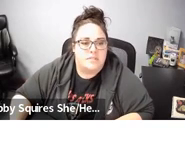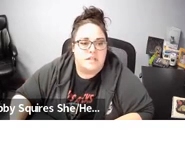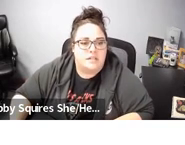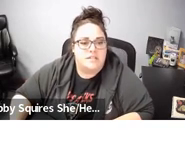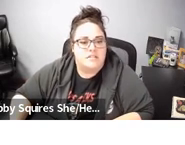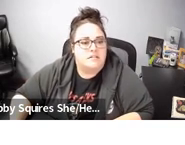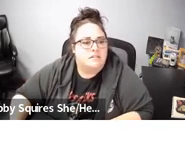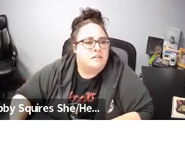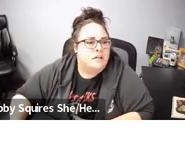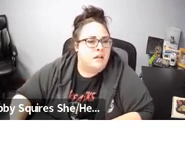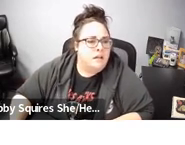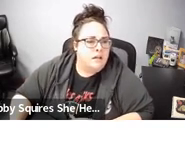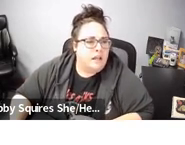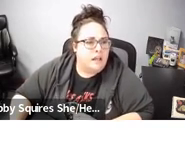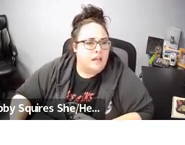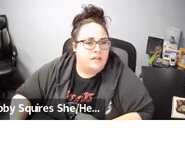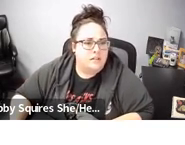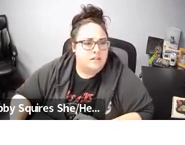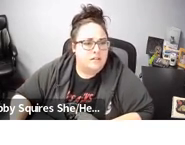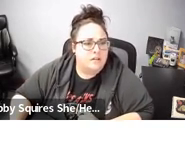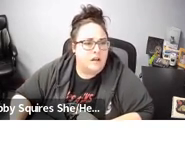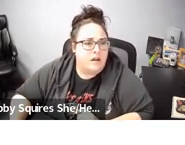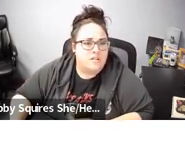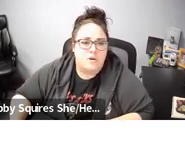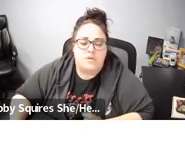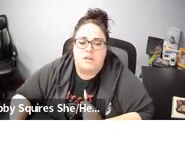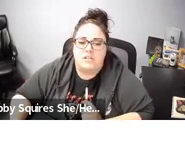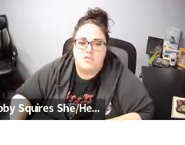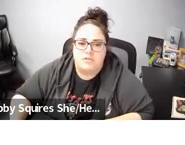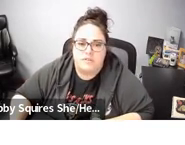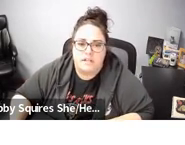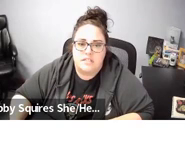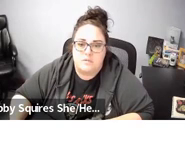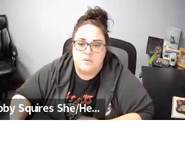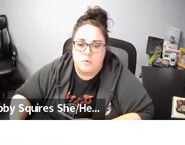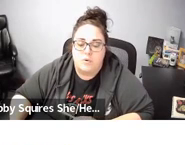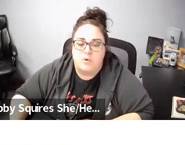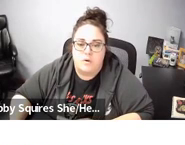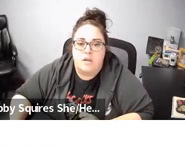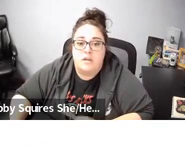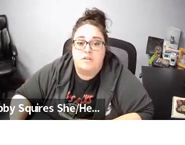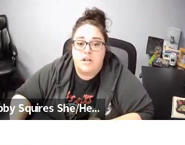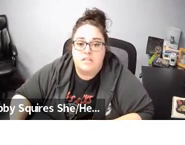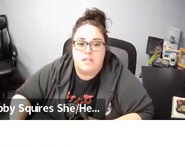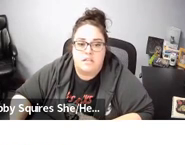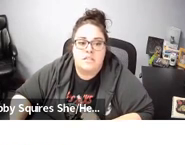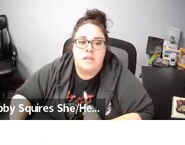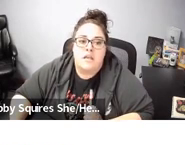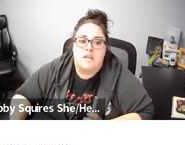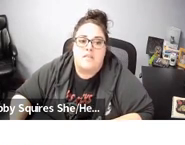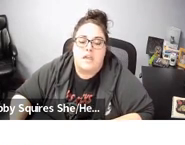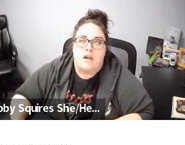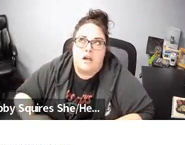the thumbsticks. And also the Control Freaks is who creates